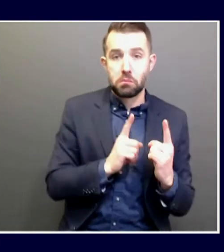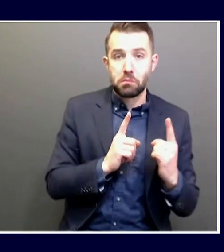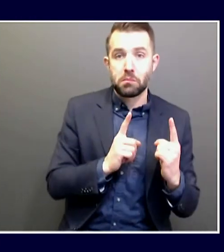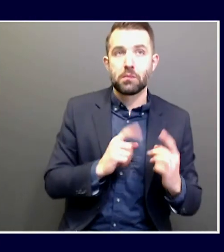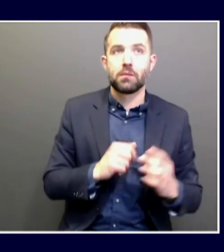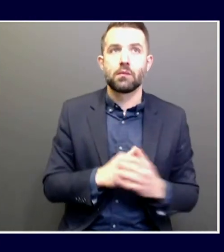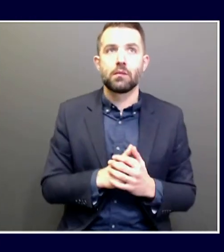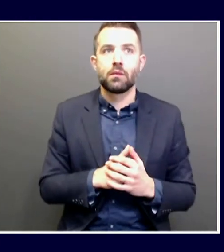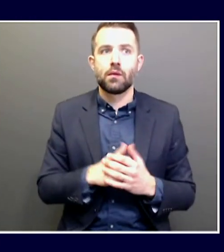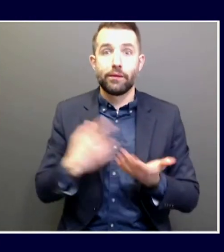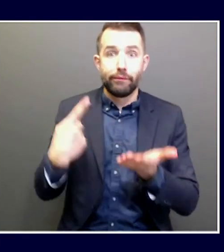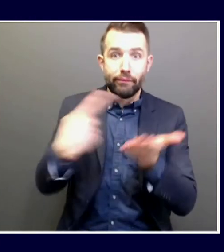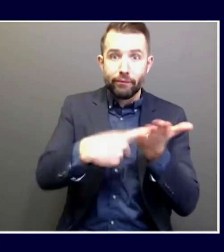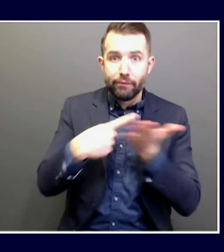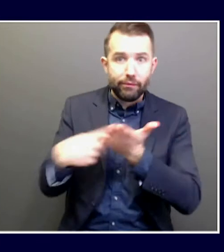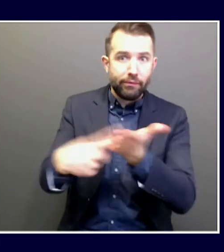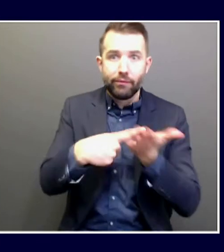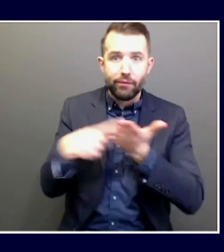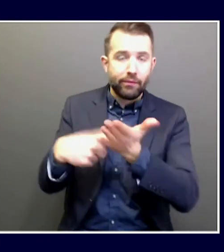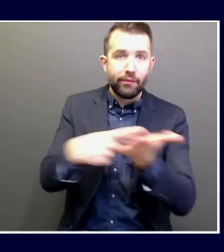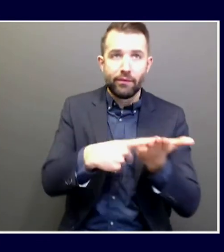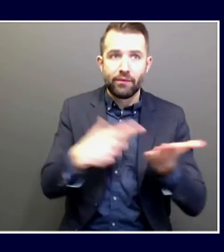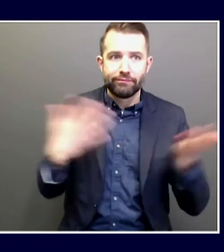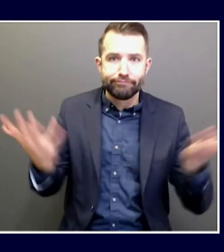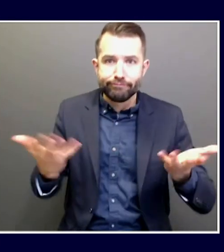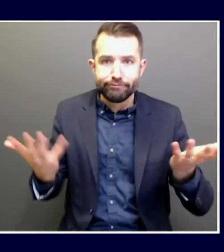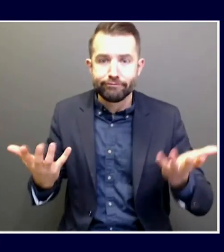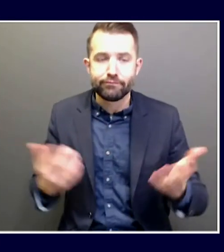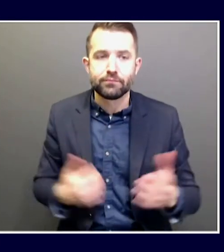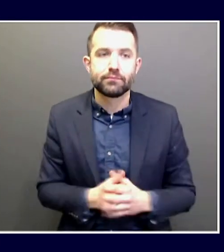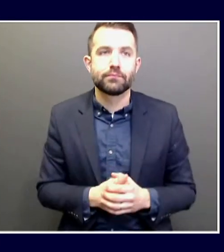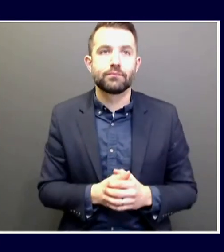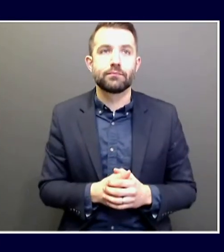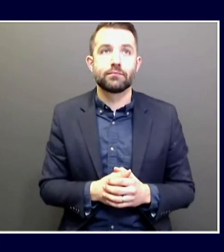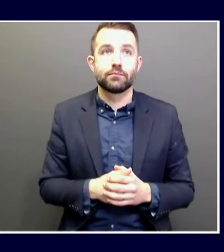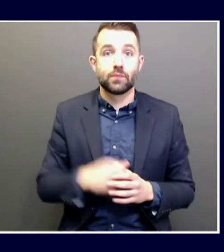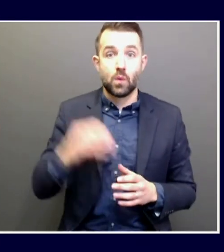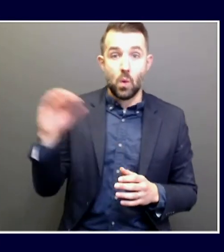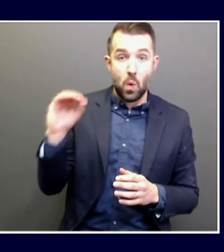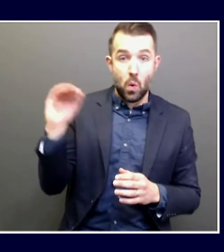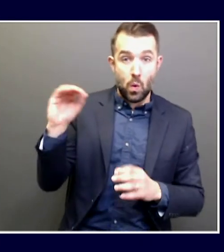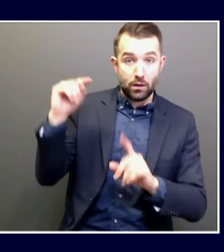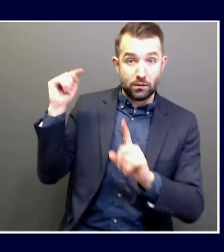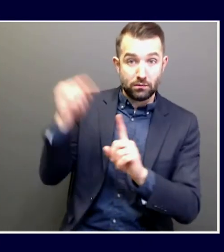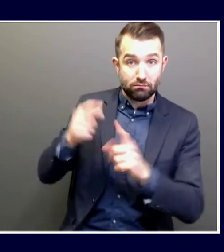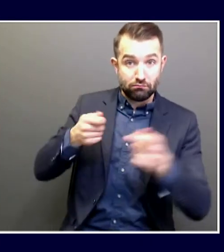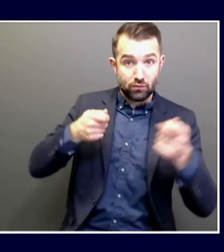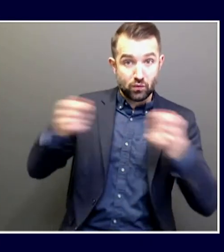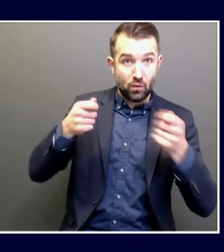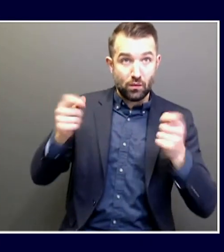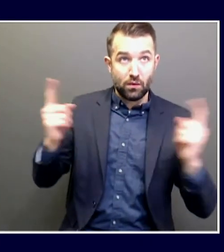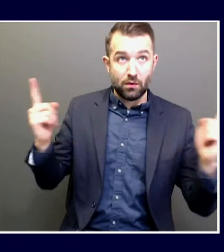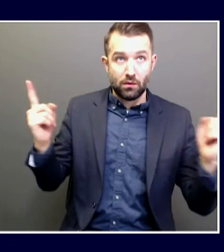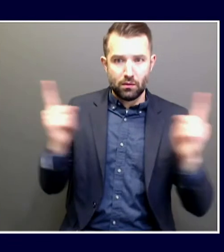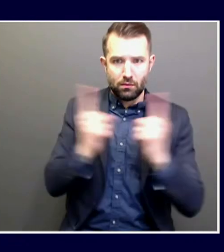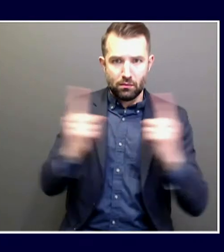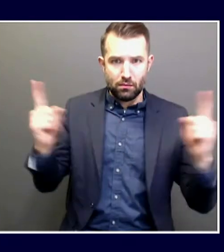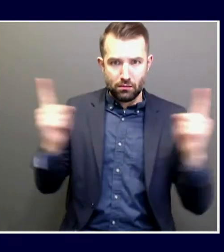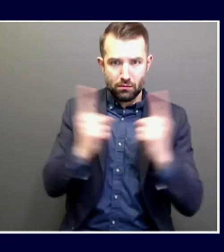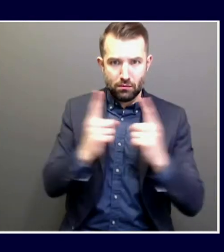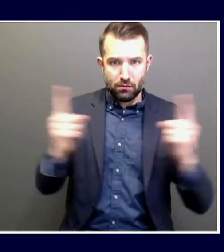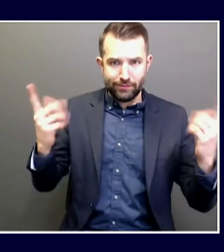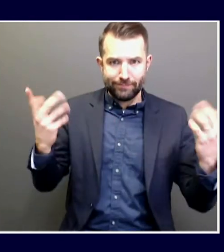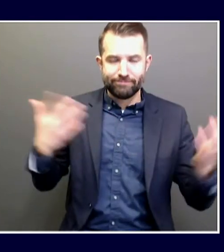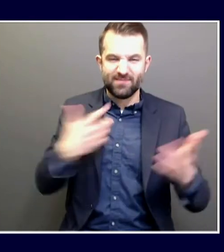the 6 feet piece, Megan, they're not related to Omicron per se. The 6 feet piece comes from the fact that